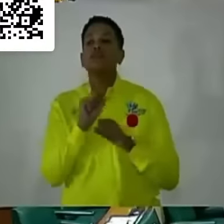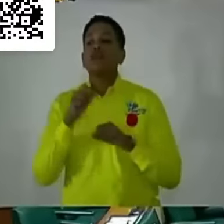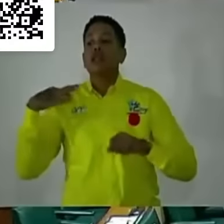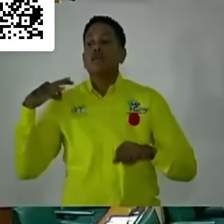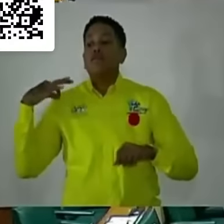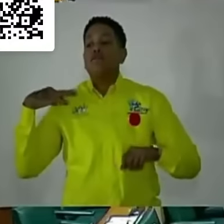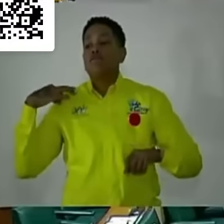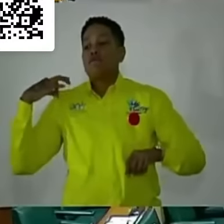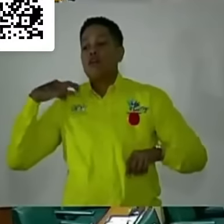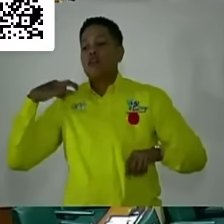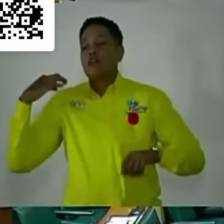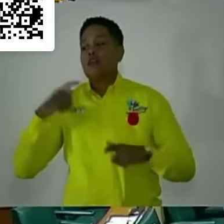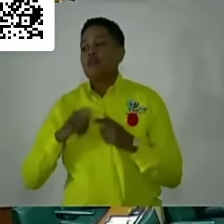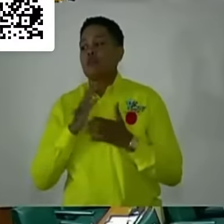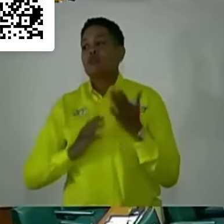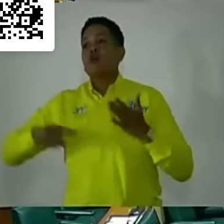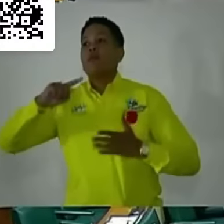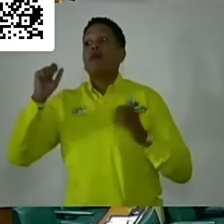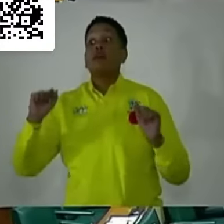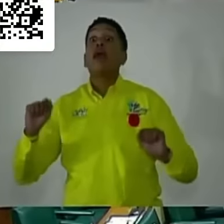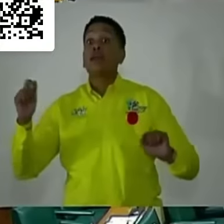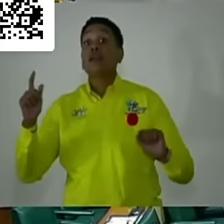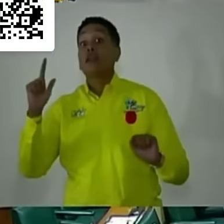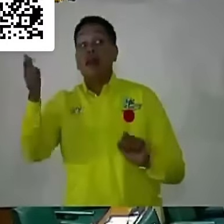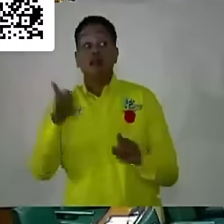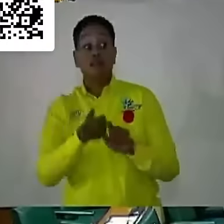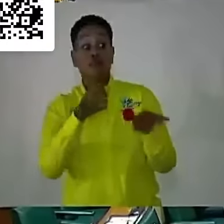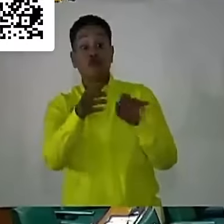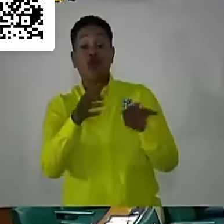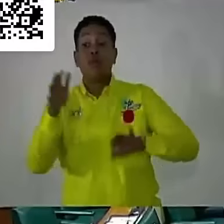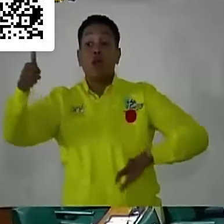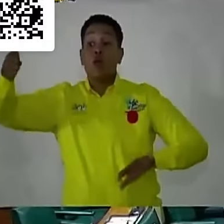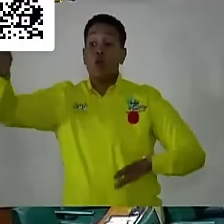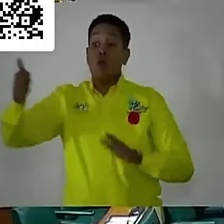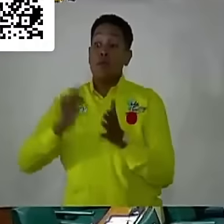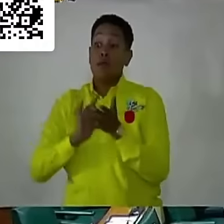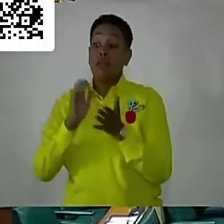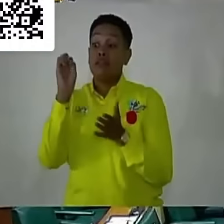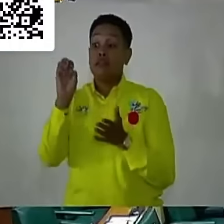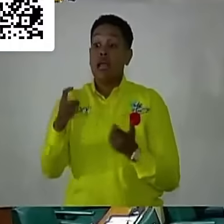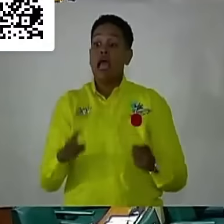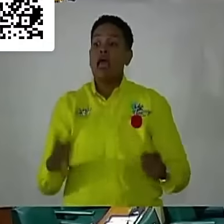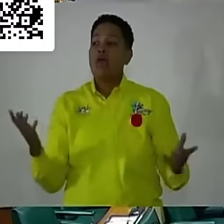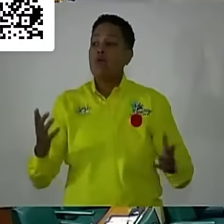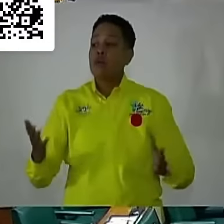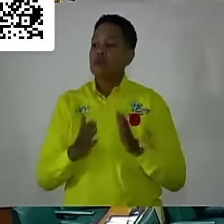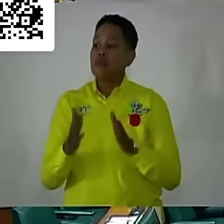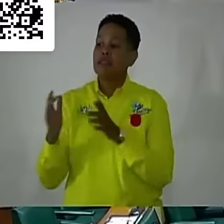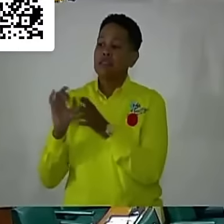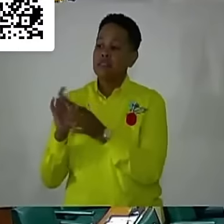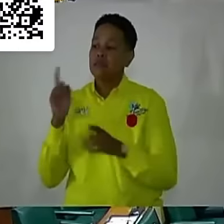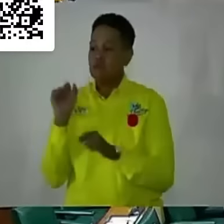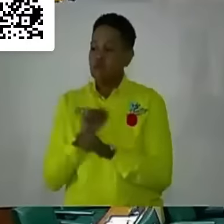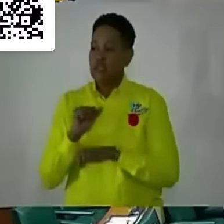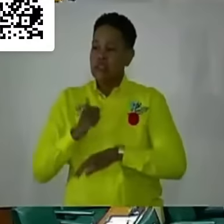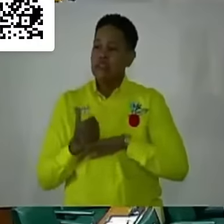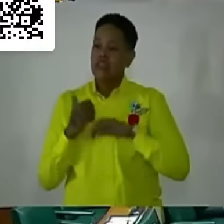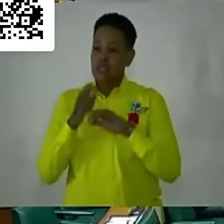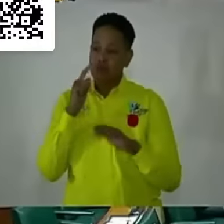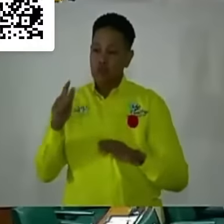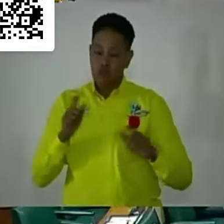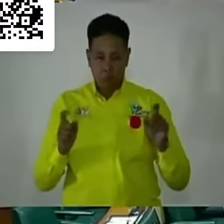volunteering, and some of them may even be prescribing their own medication? What is the mechanism that is in place to dovetail